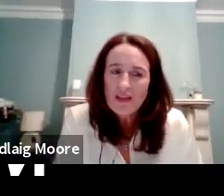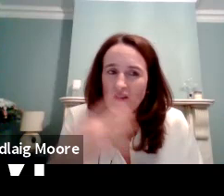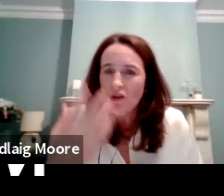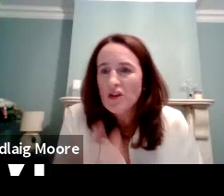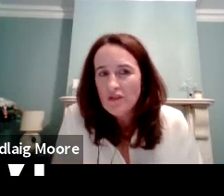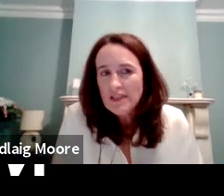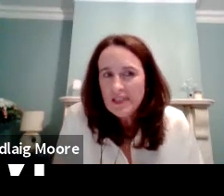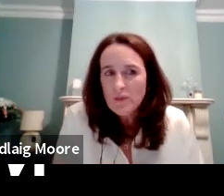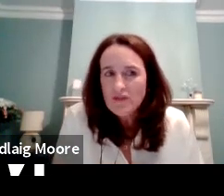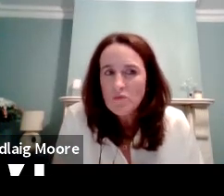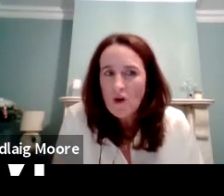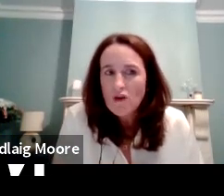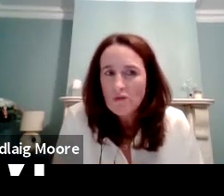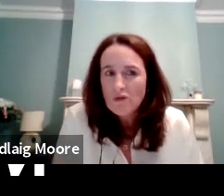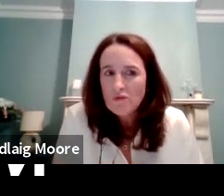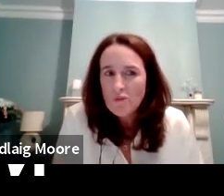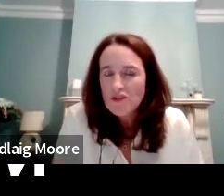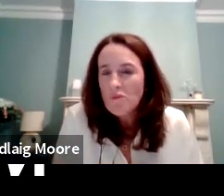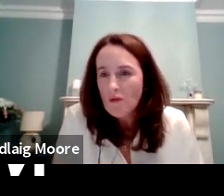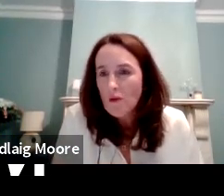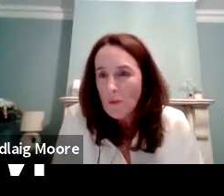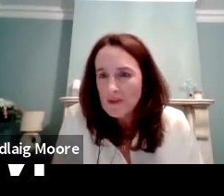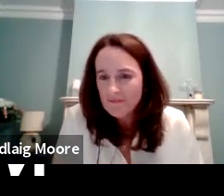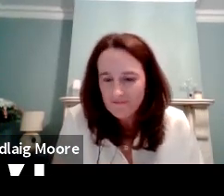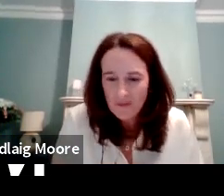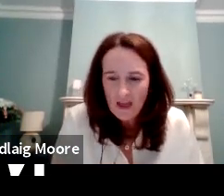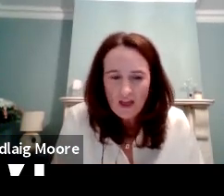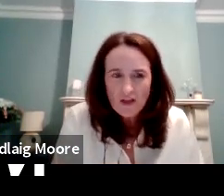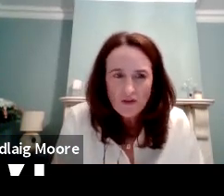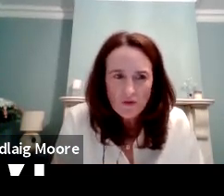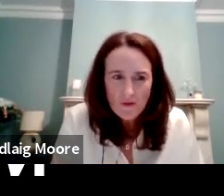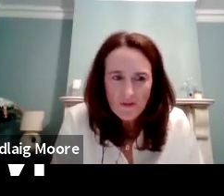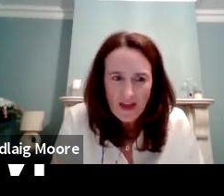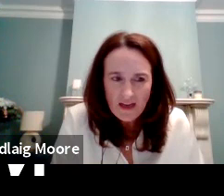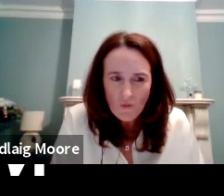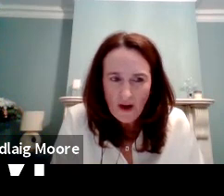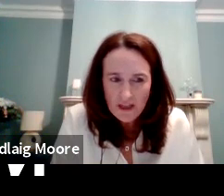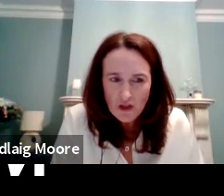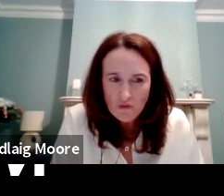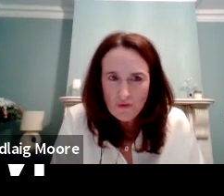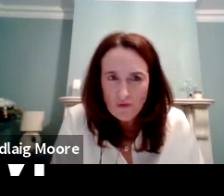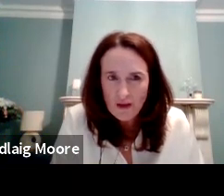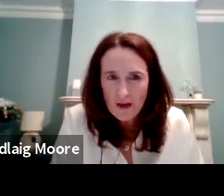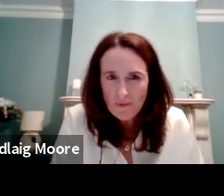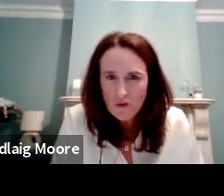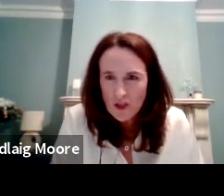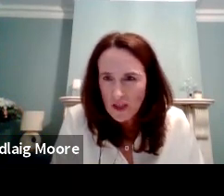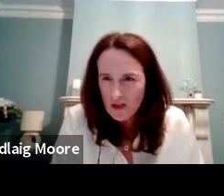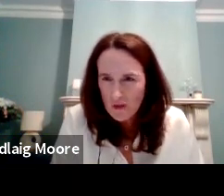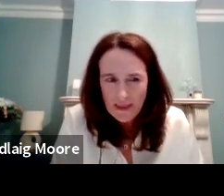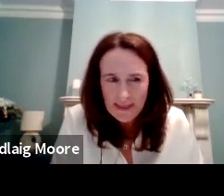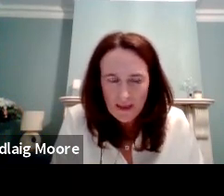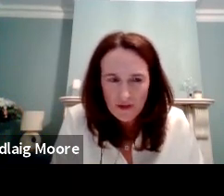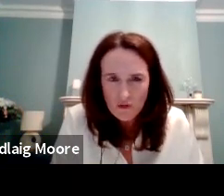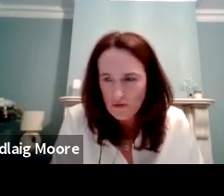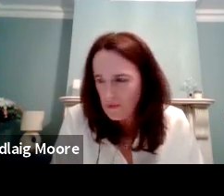So then the thought of, I'll deal with tomorrow when tomorrow comes. So then what can you do then? I'm going to need to